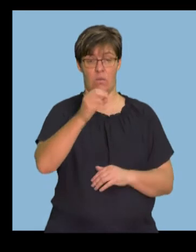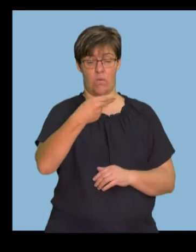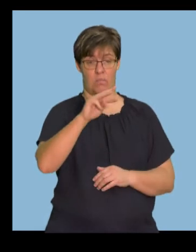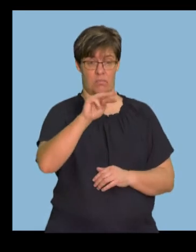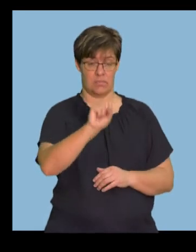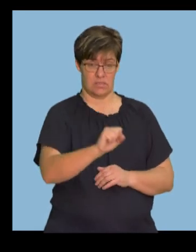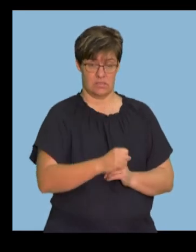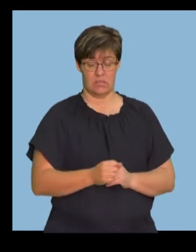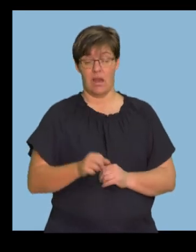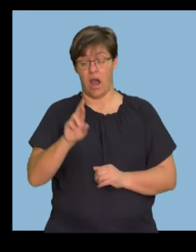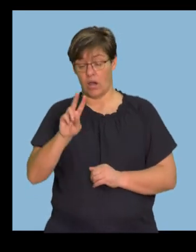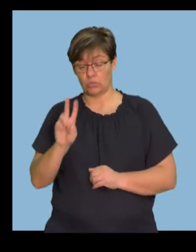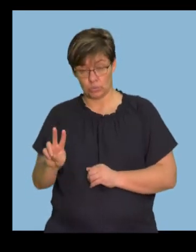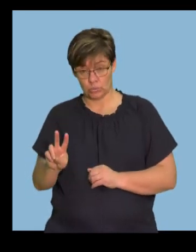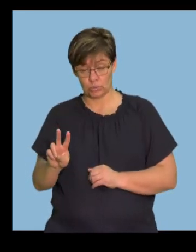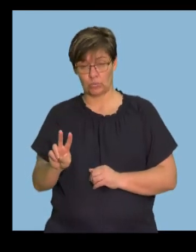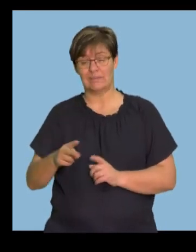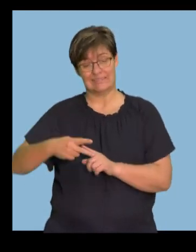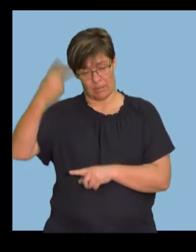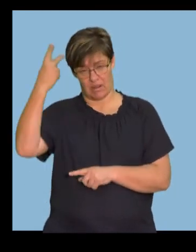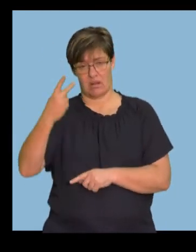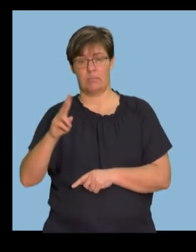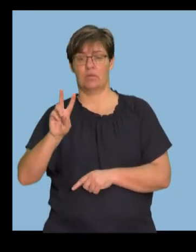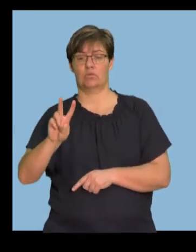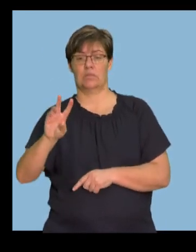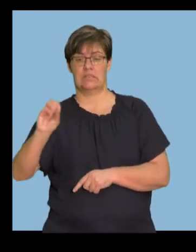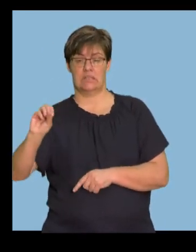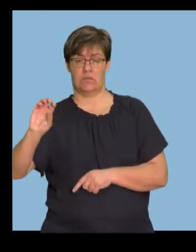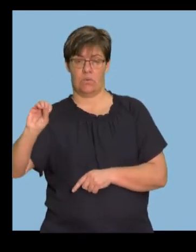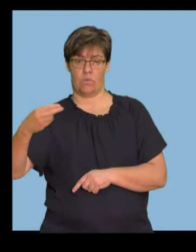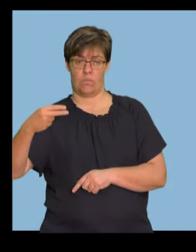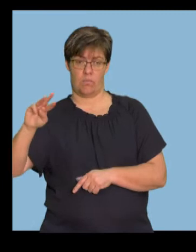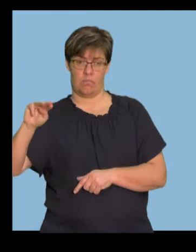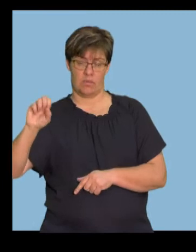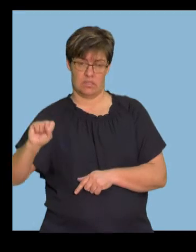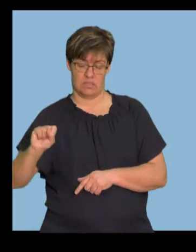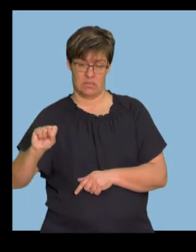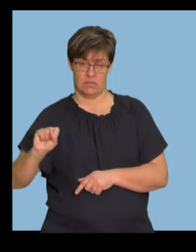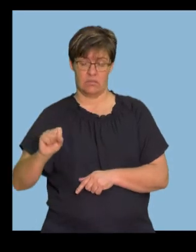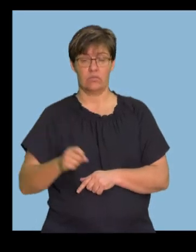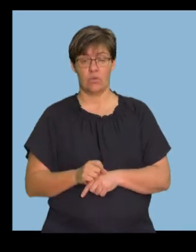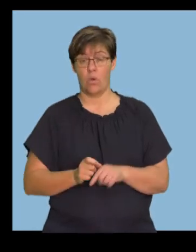actually 10 ohms, okay? While R2 is double that, which is 20